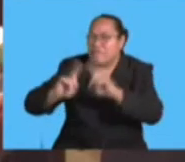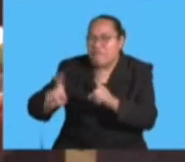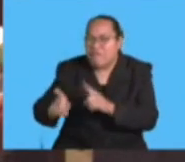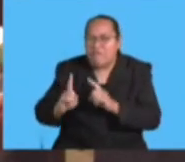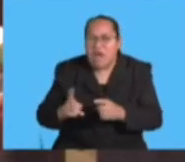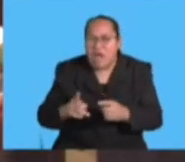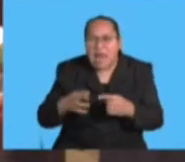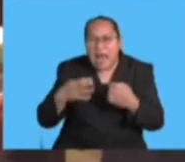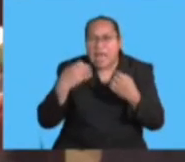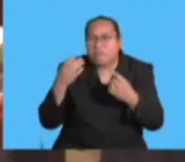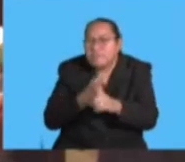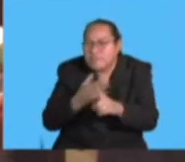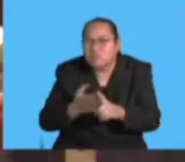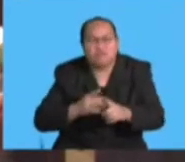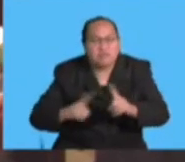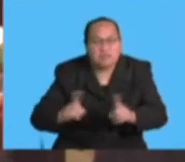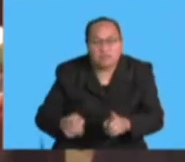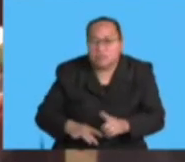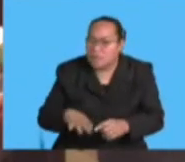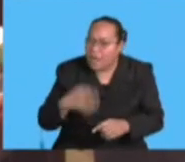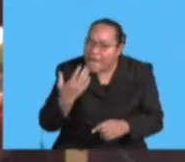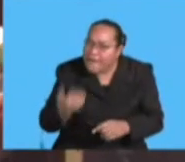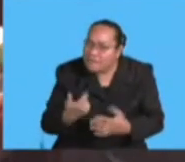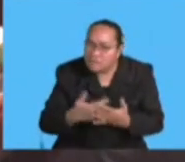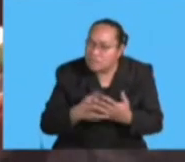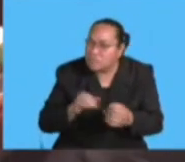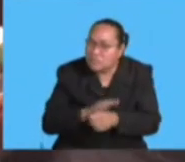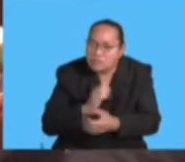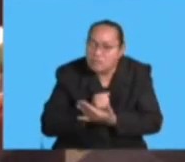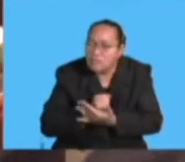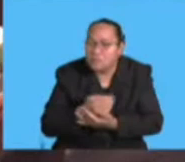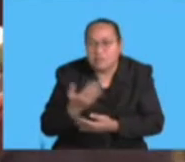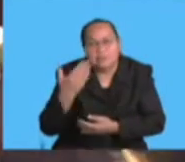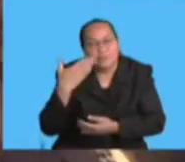audiovisual firms operating in Fiji? Thank you, Mr. Speaker.